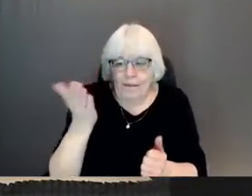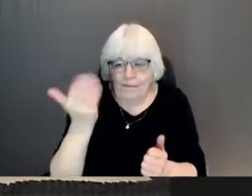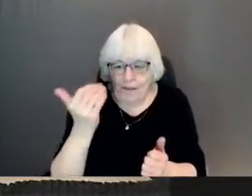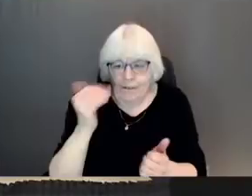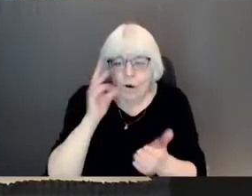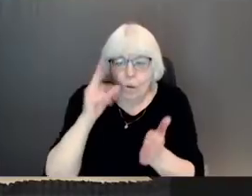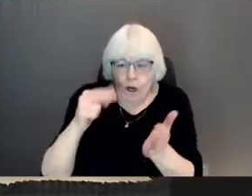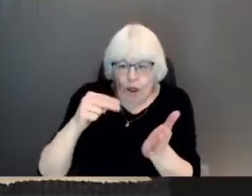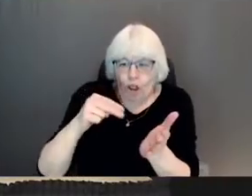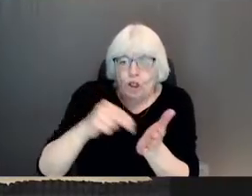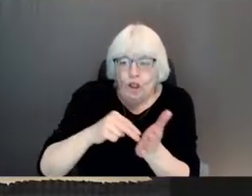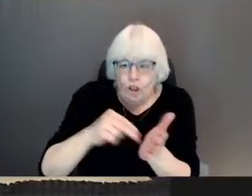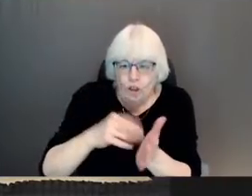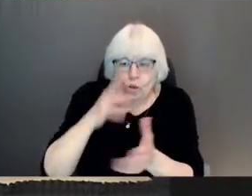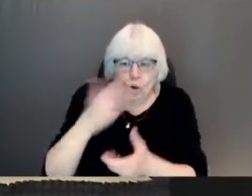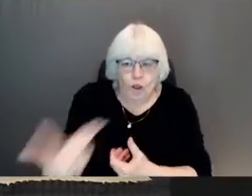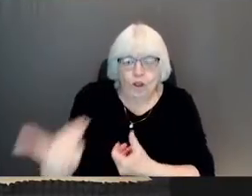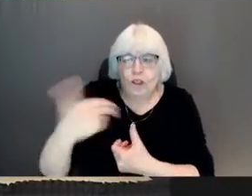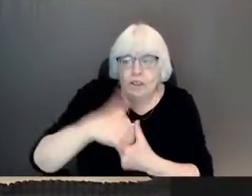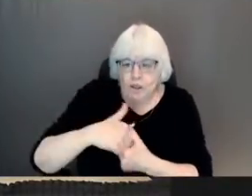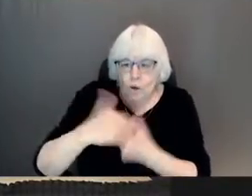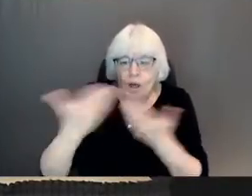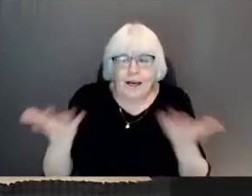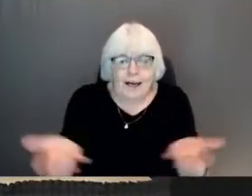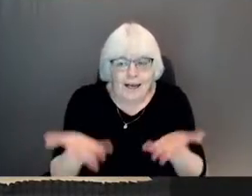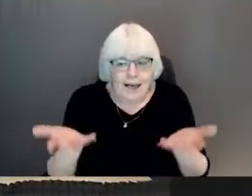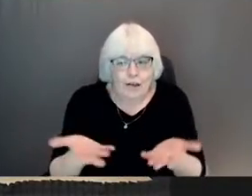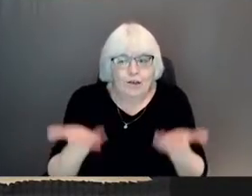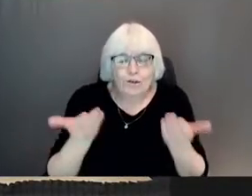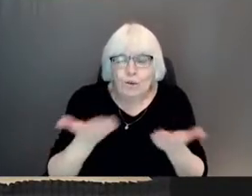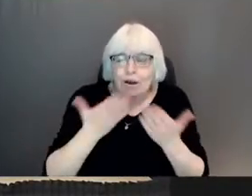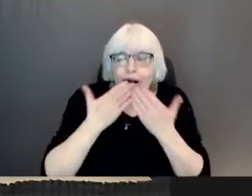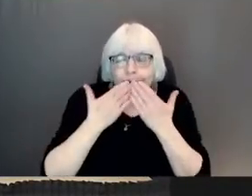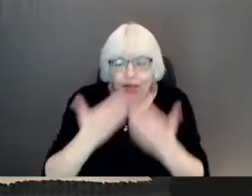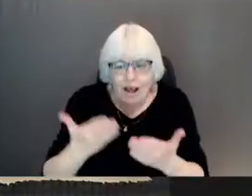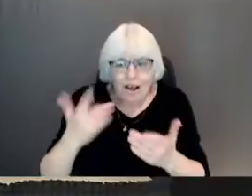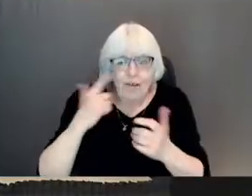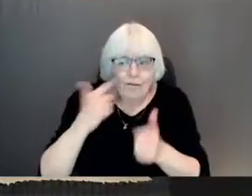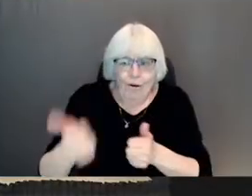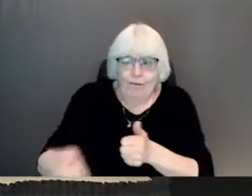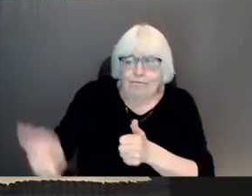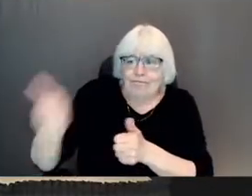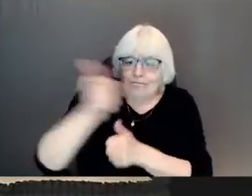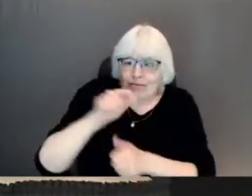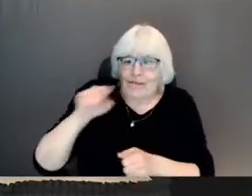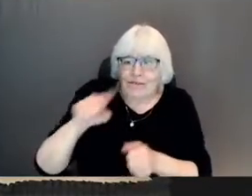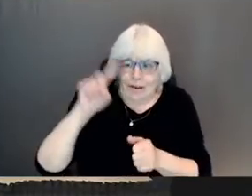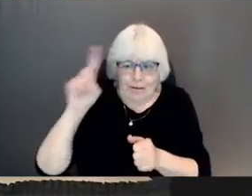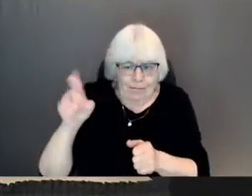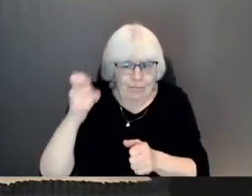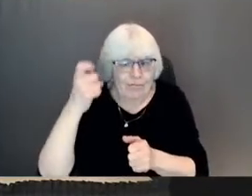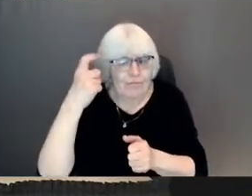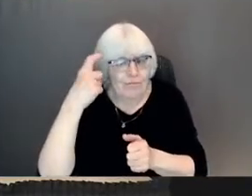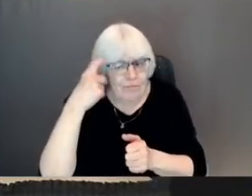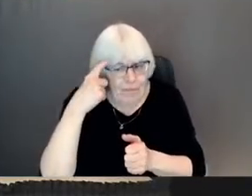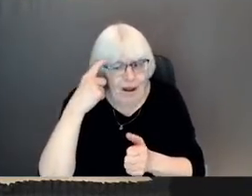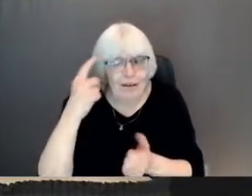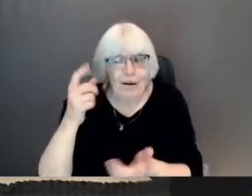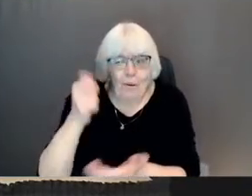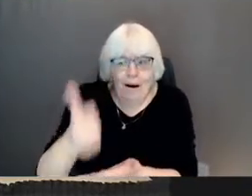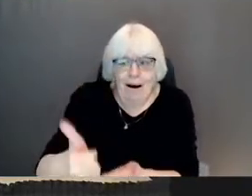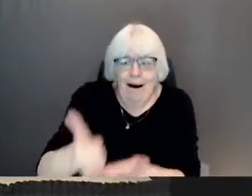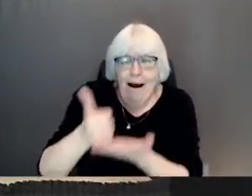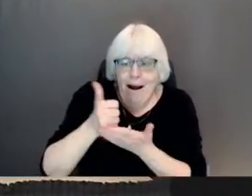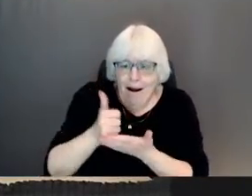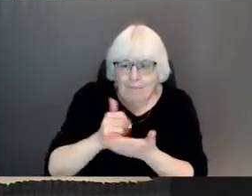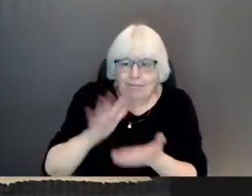in the days and weeks ahead to our all-hands-on-deck provincial response to this new variant.